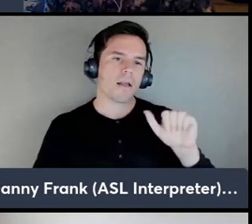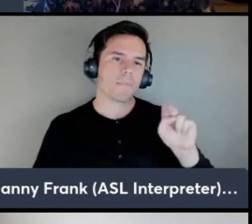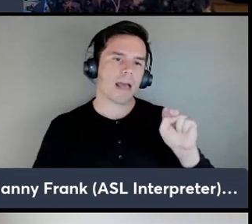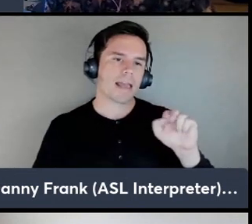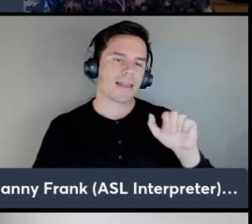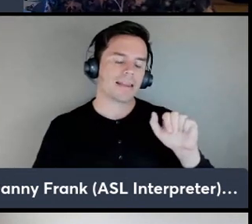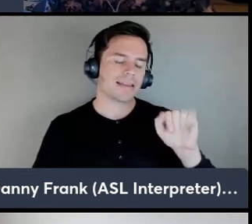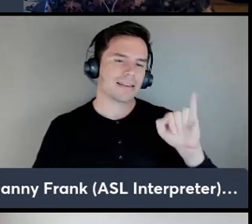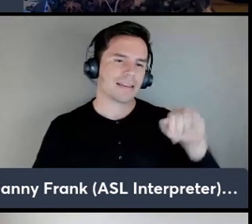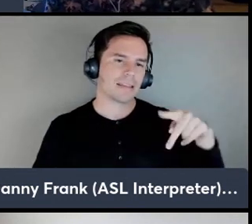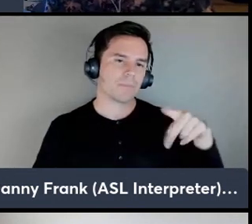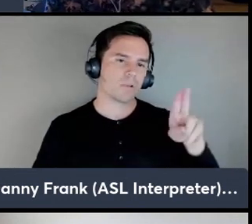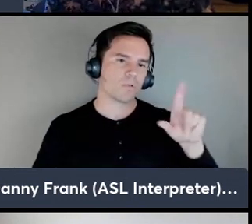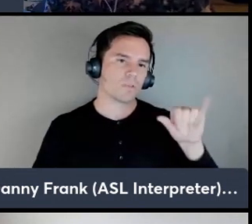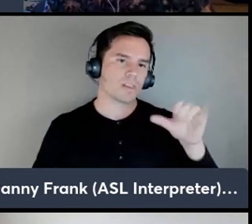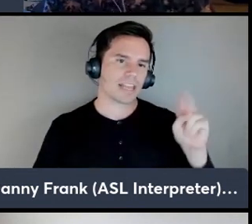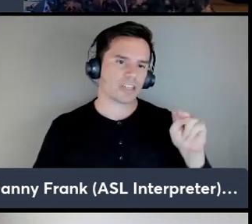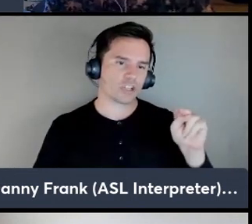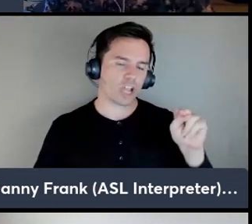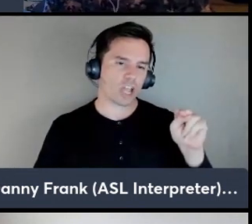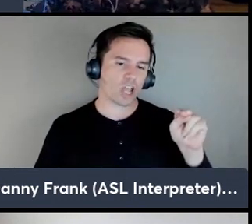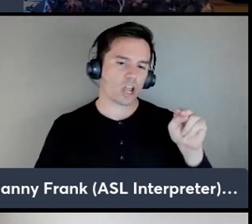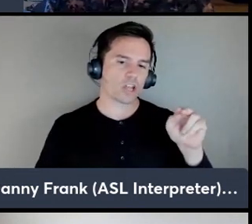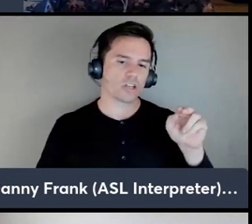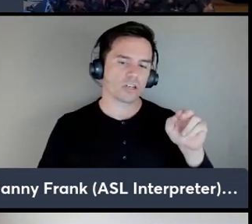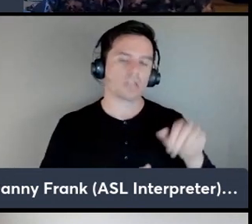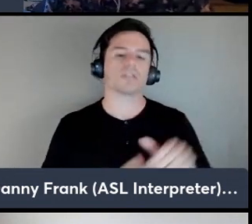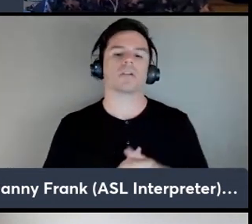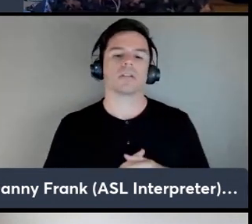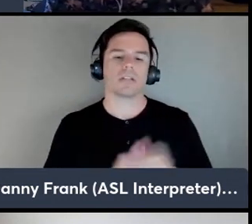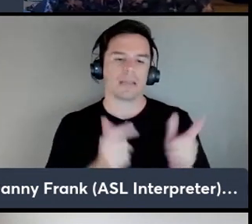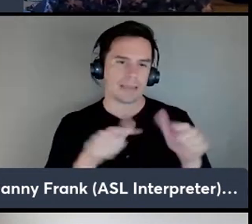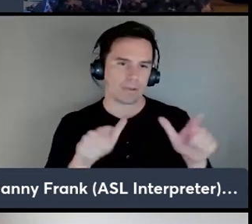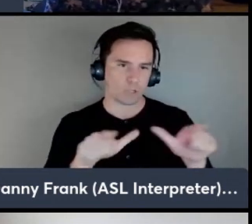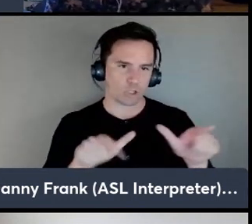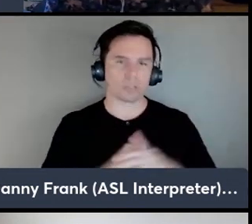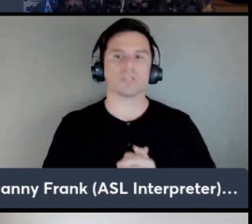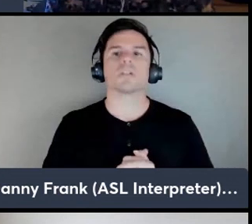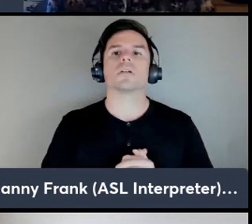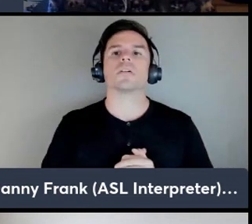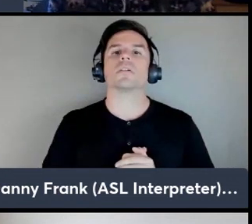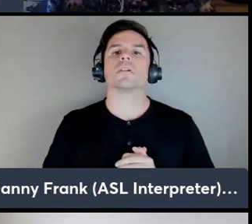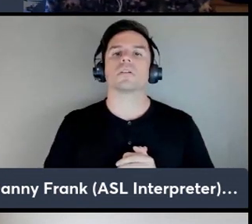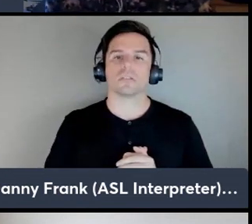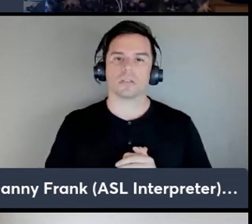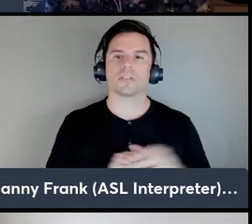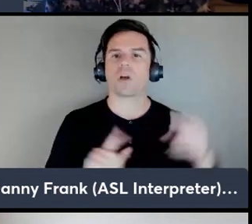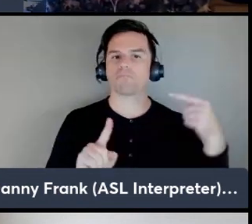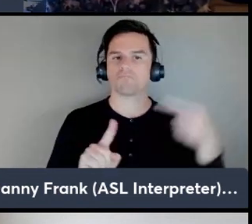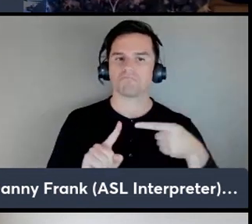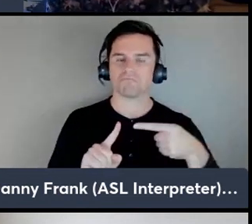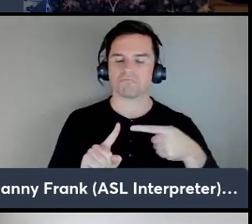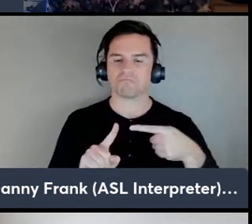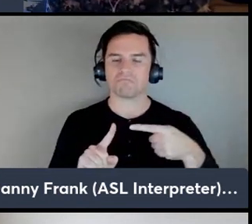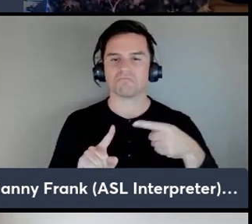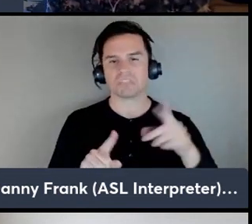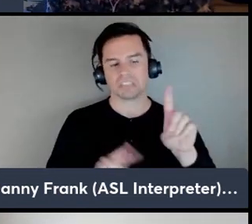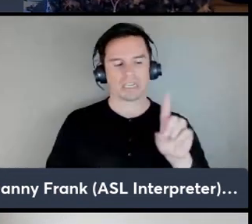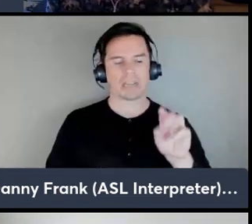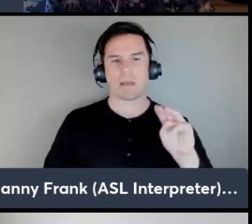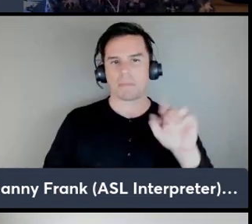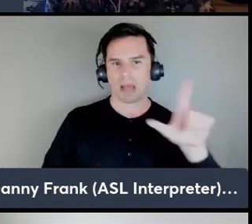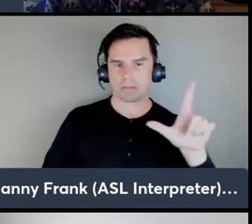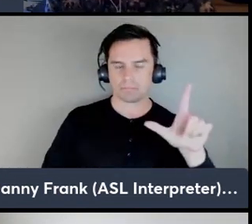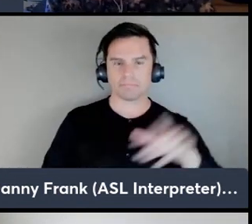reading or inserting new data or updating data or deleting data, this is classified under DML, which